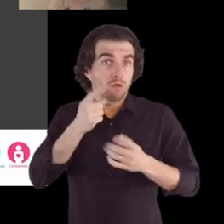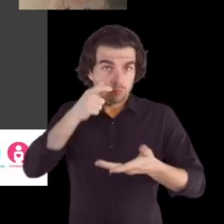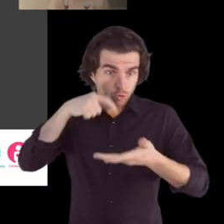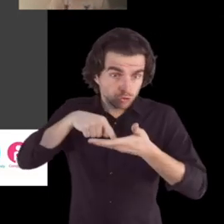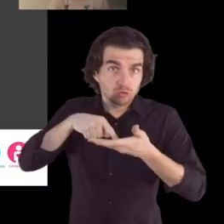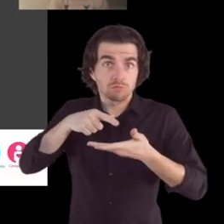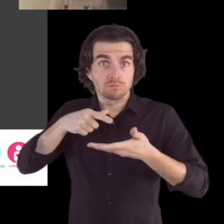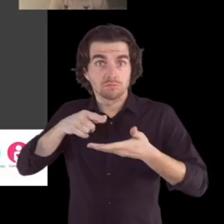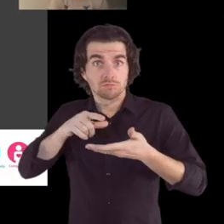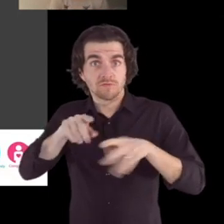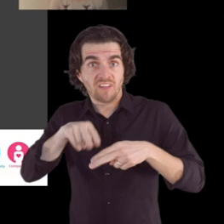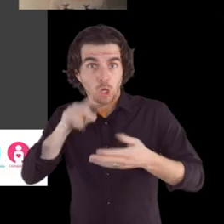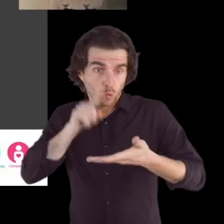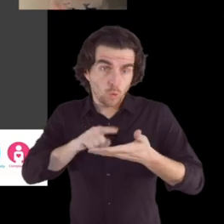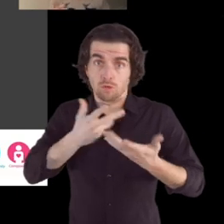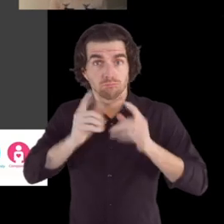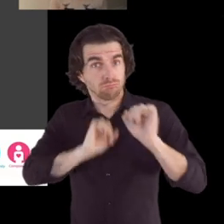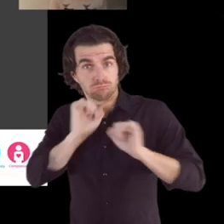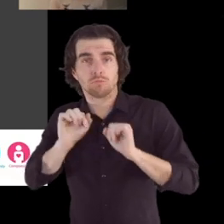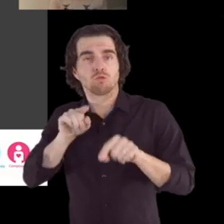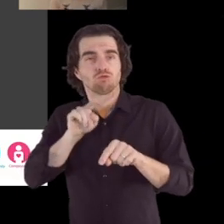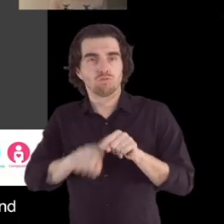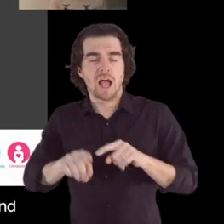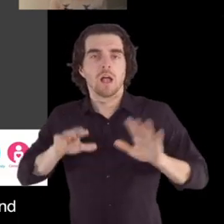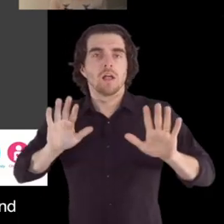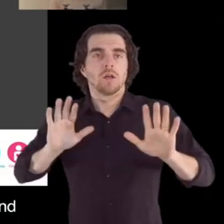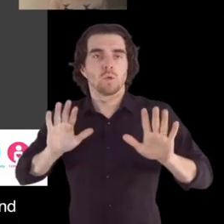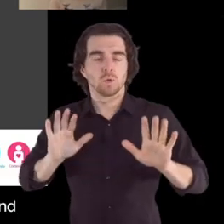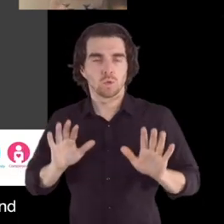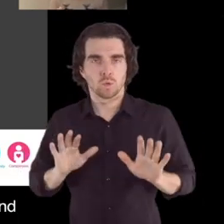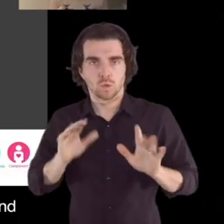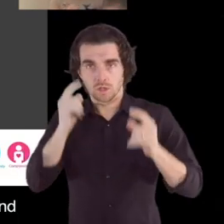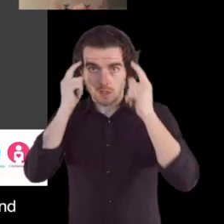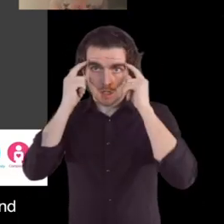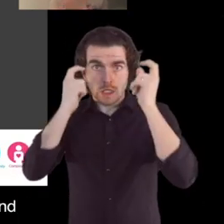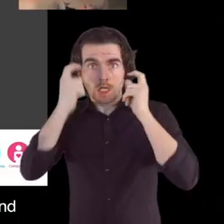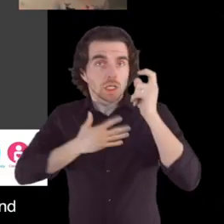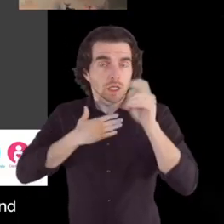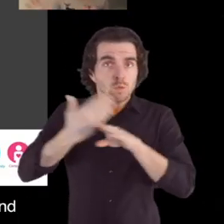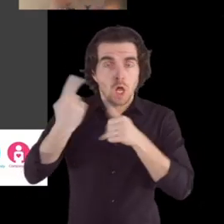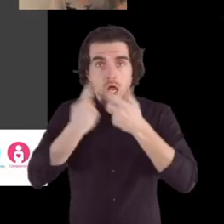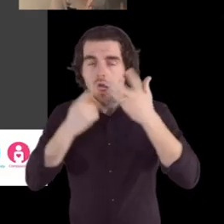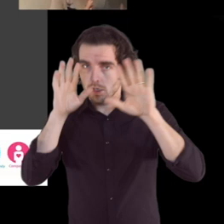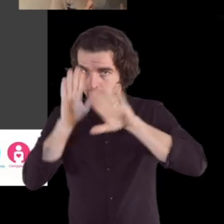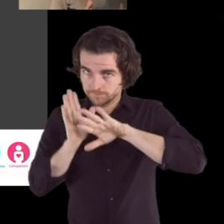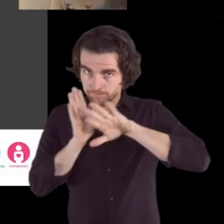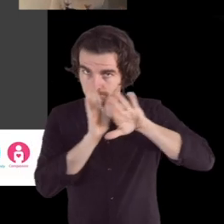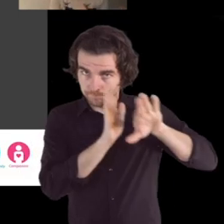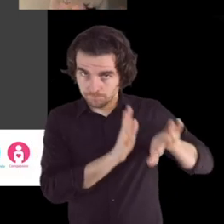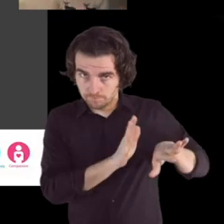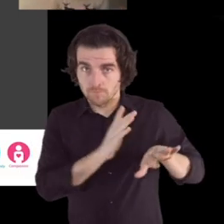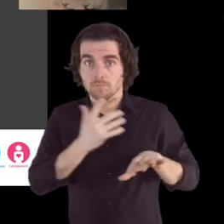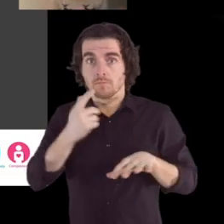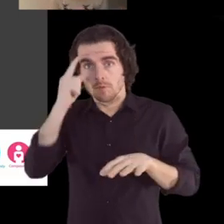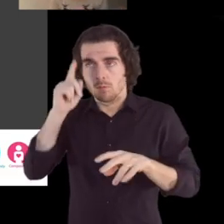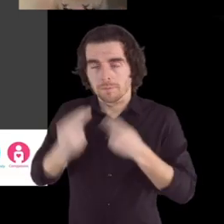are, if you can just kind of try to be really present. So kind of trying to put out of your mind what you've just done, what you're